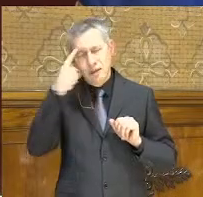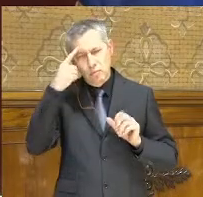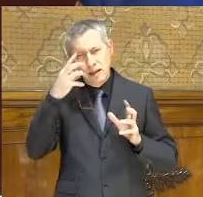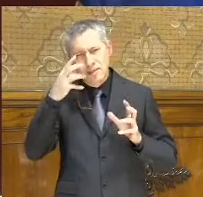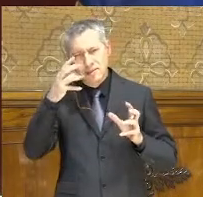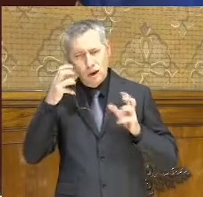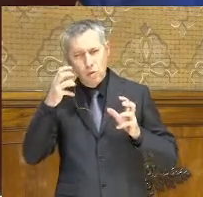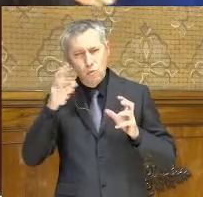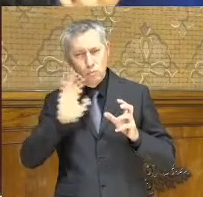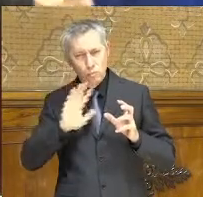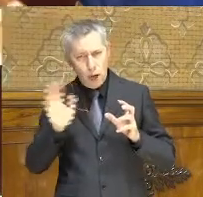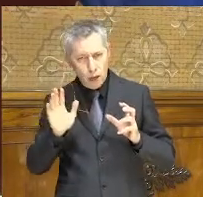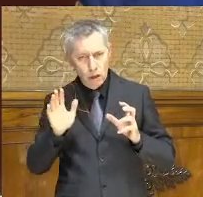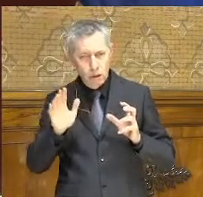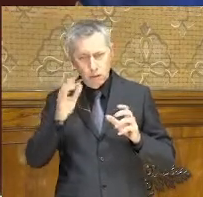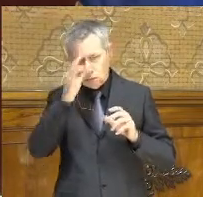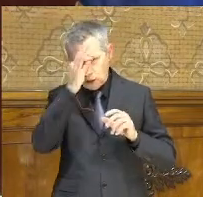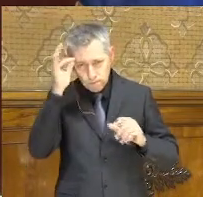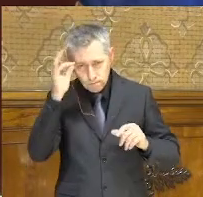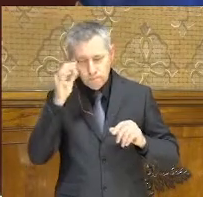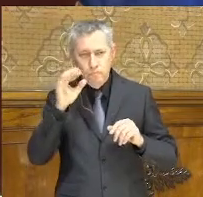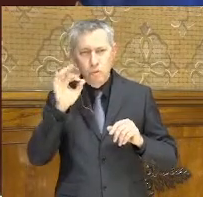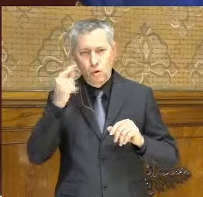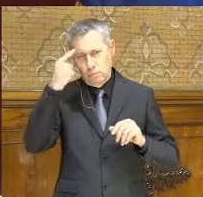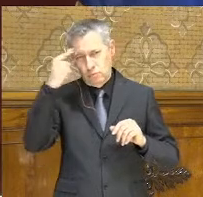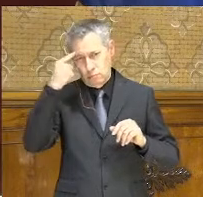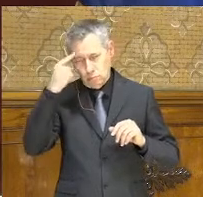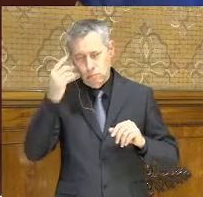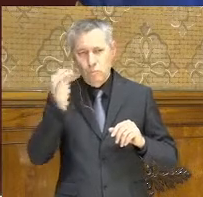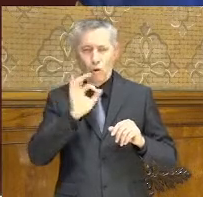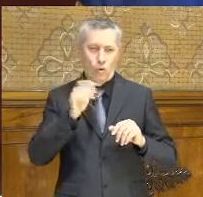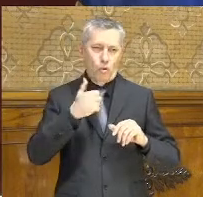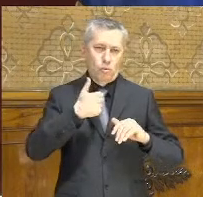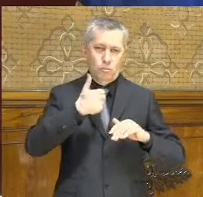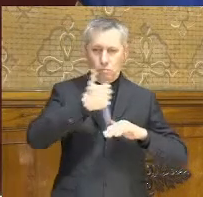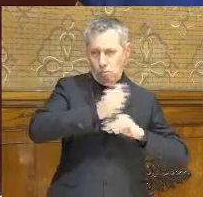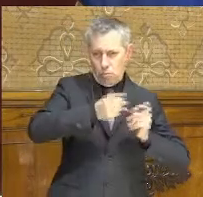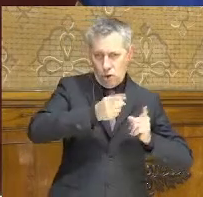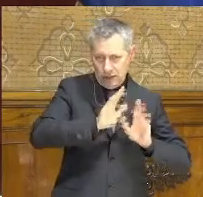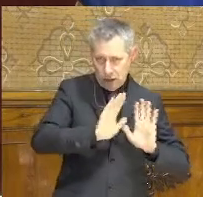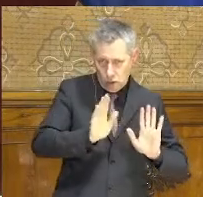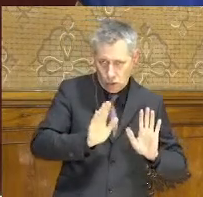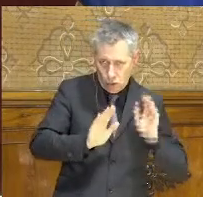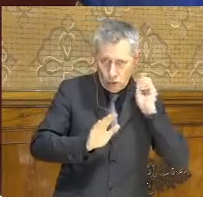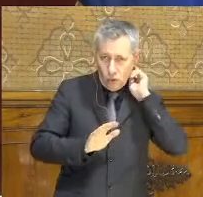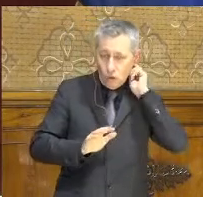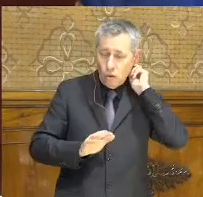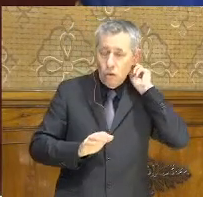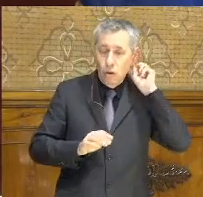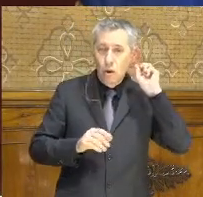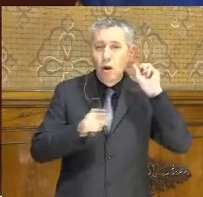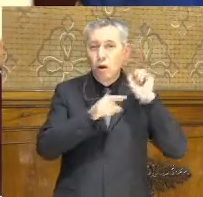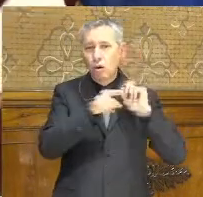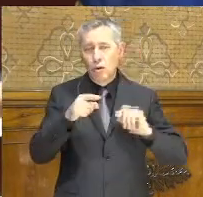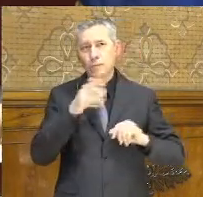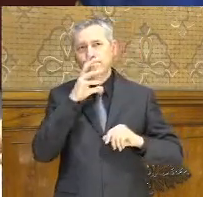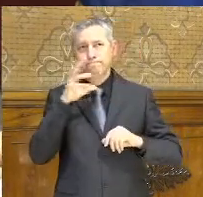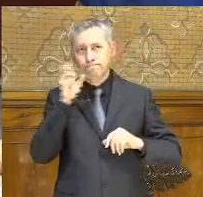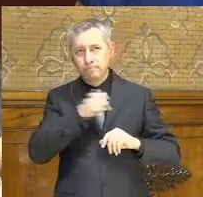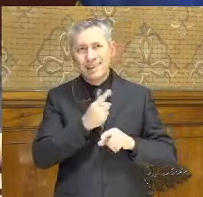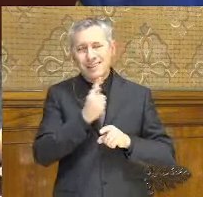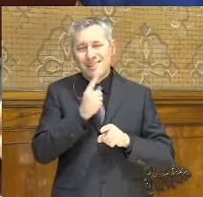either psychoanalytically or politically, feel that they have to be involved in